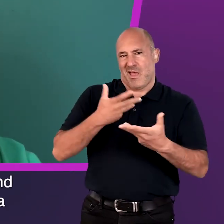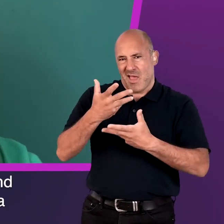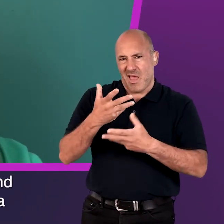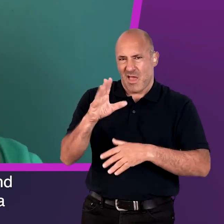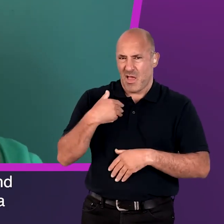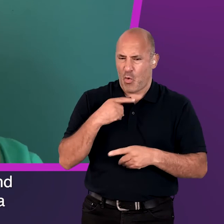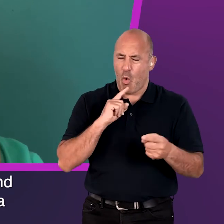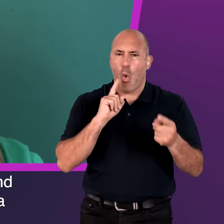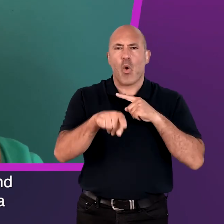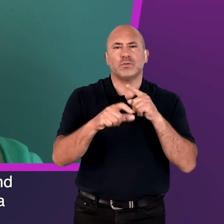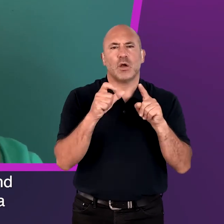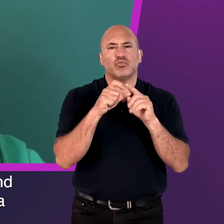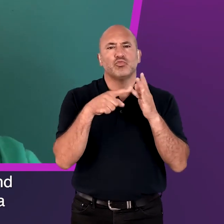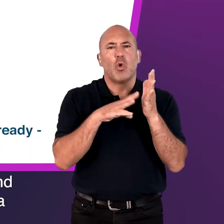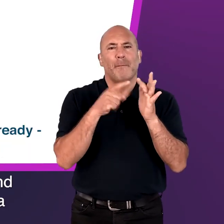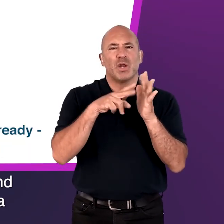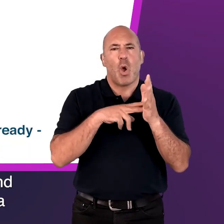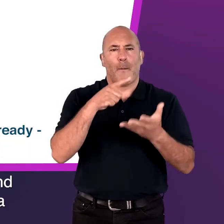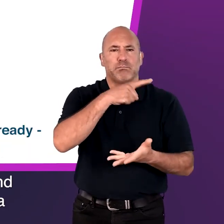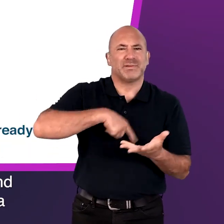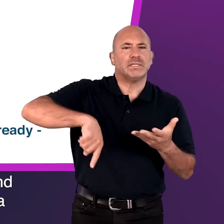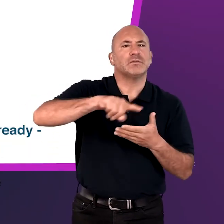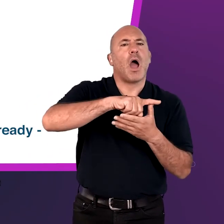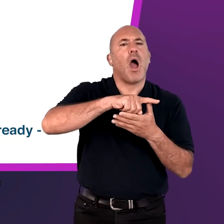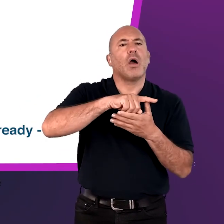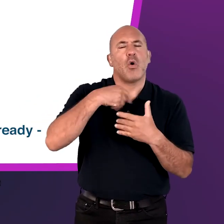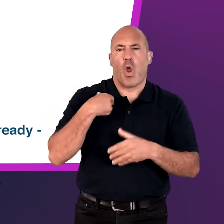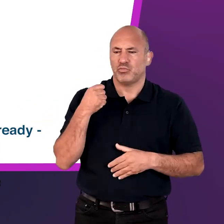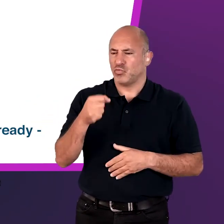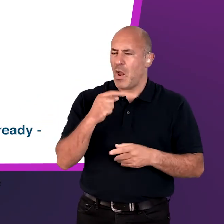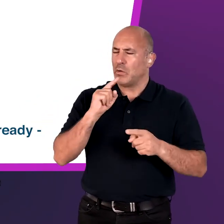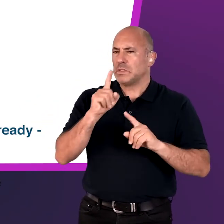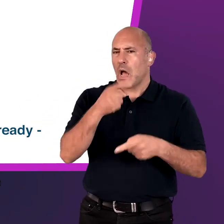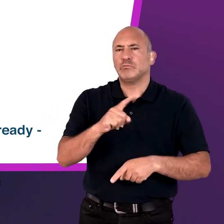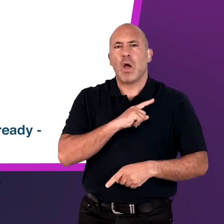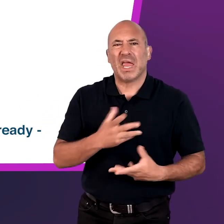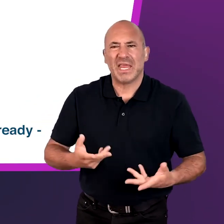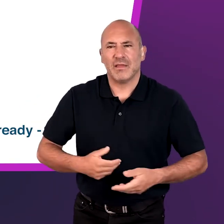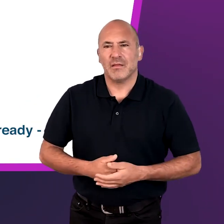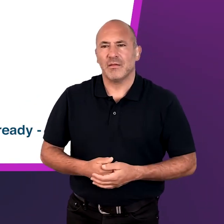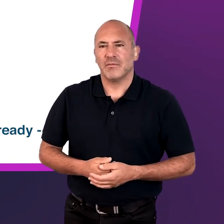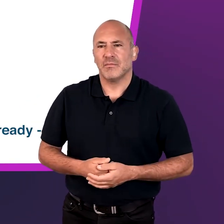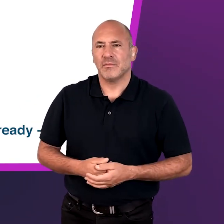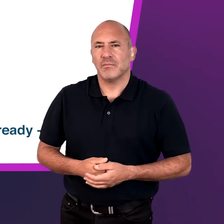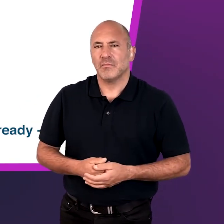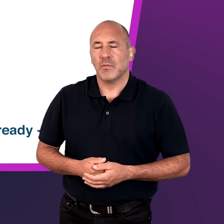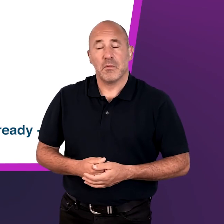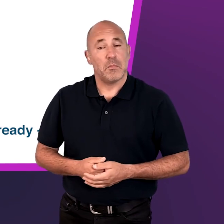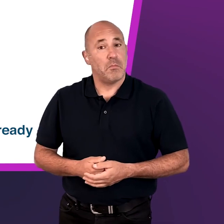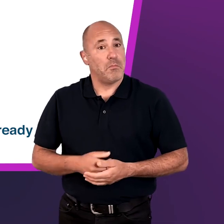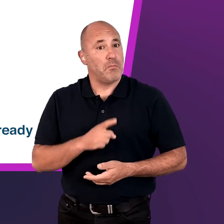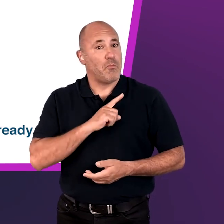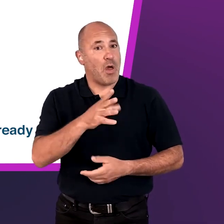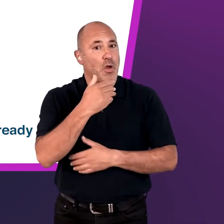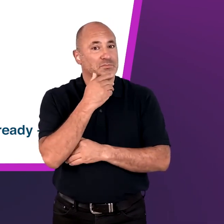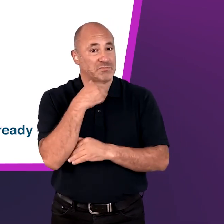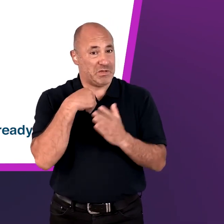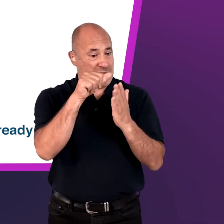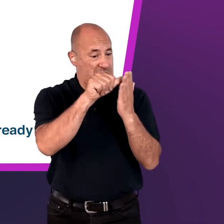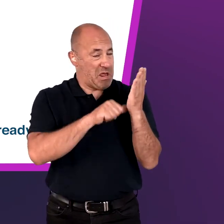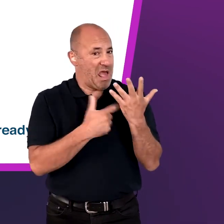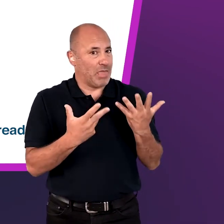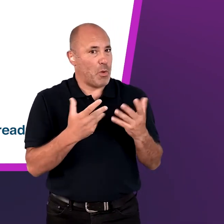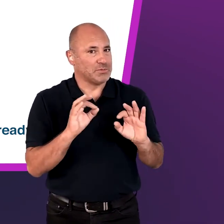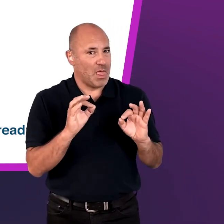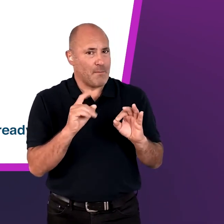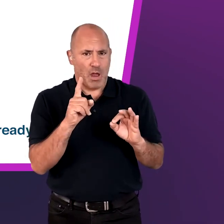someone recently, and they asked, why can't I order a Domino's pizza to have while I'm on the train? Why not? It's not on